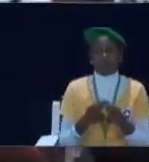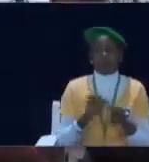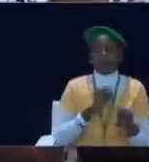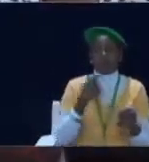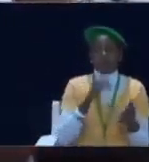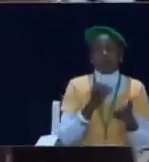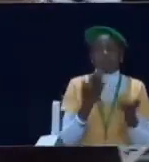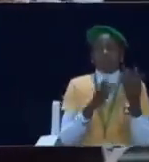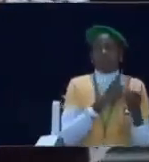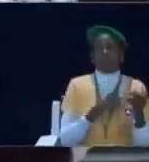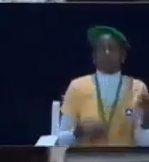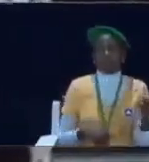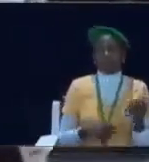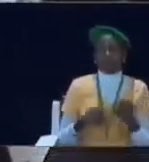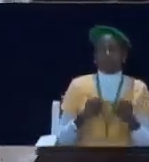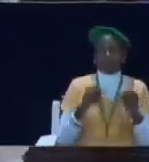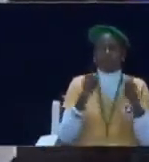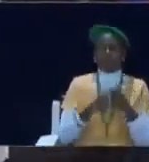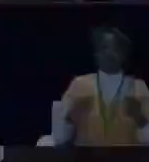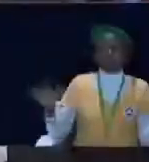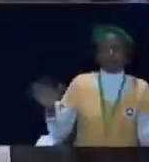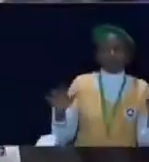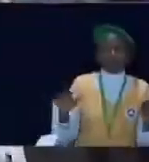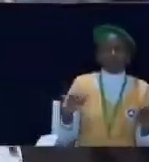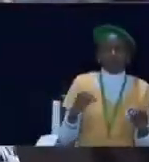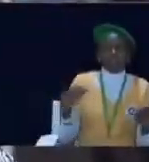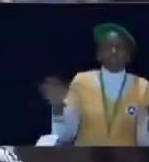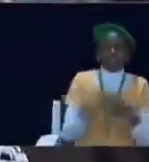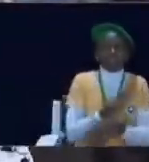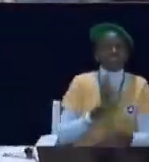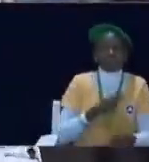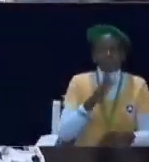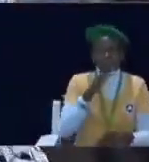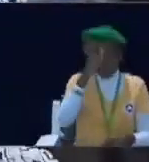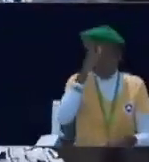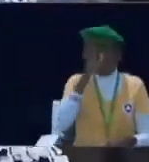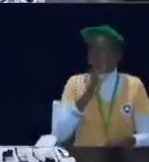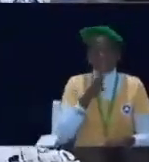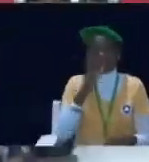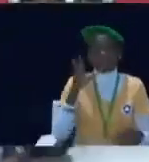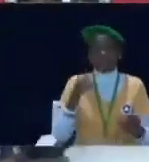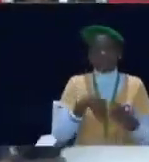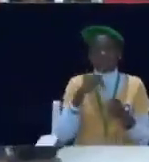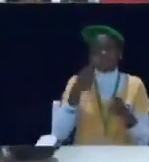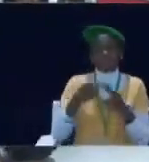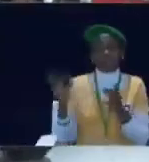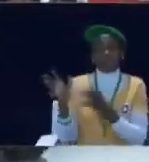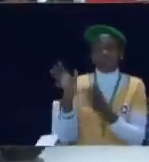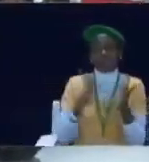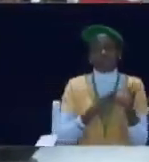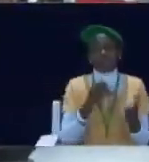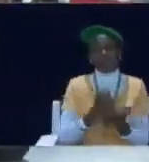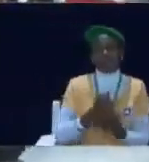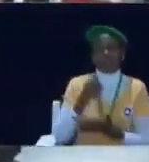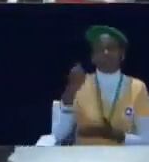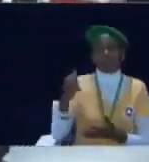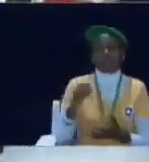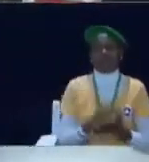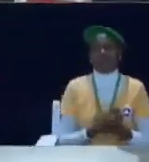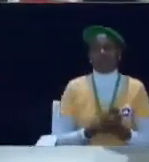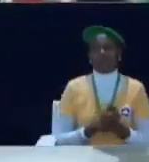say, may the good Lord continue to enrich our fathers and our mothers in the name of Jesus.